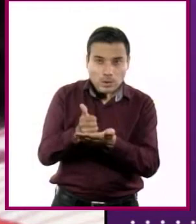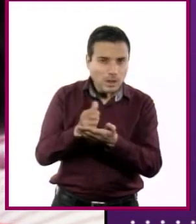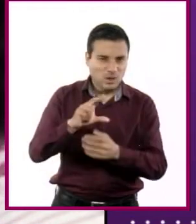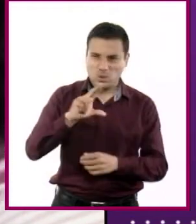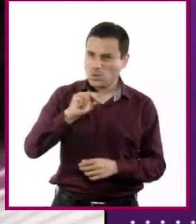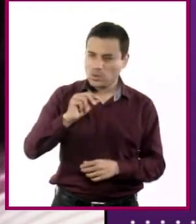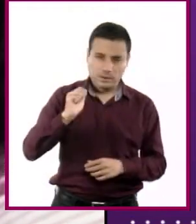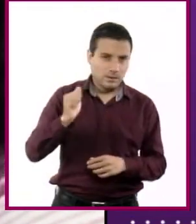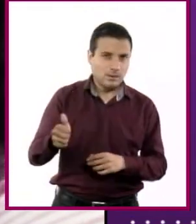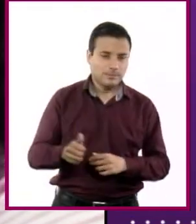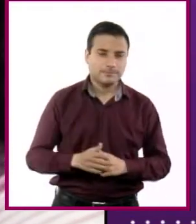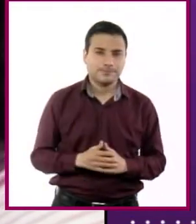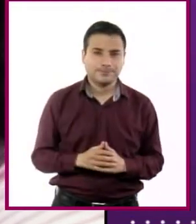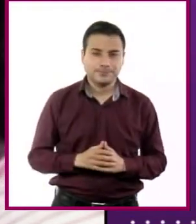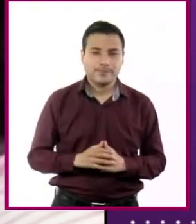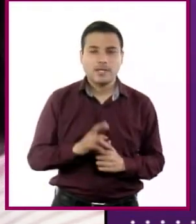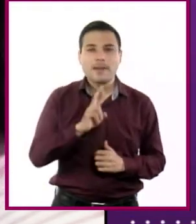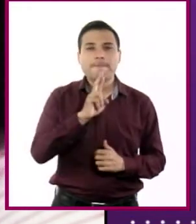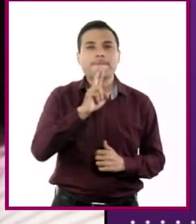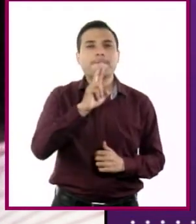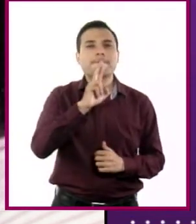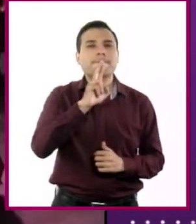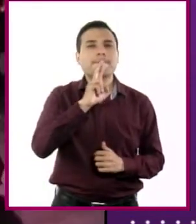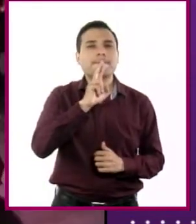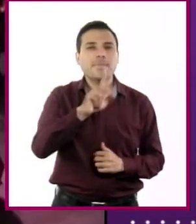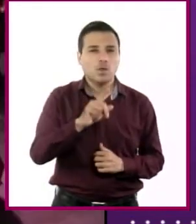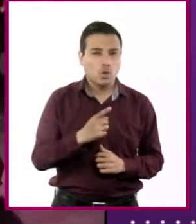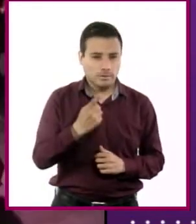anyone. Instead,